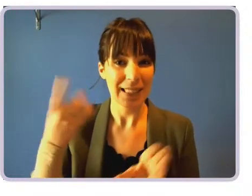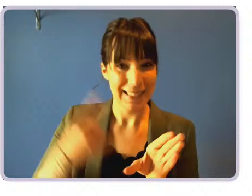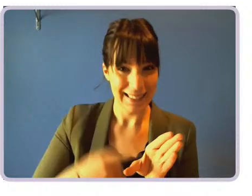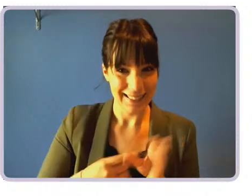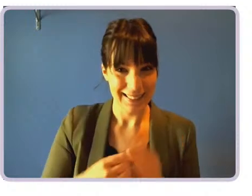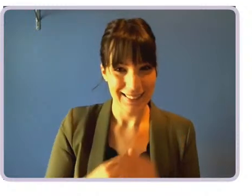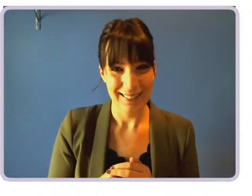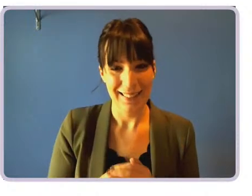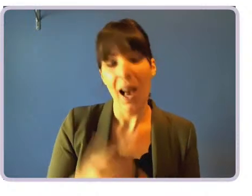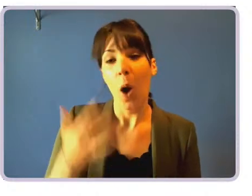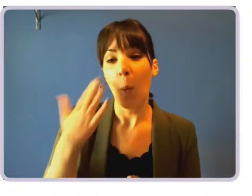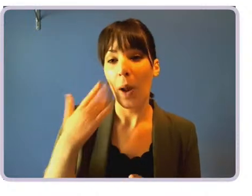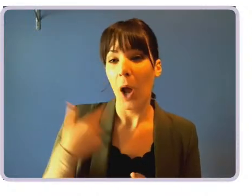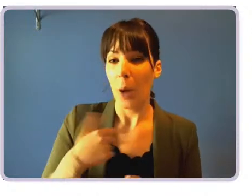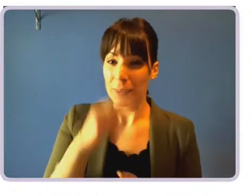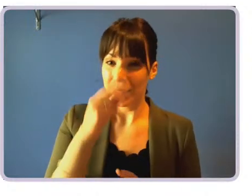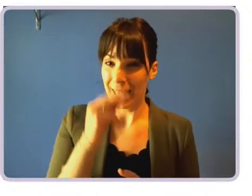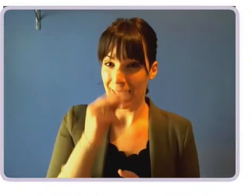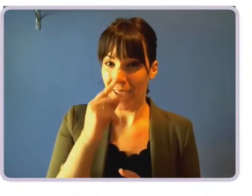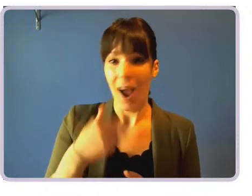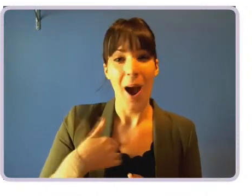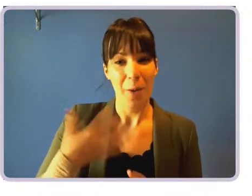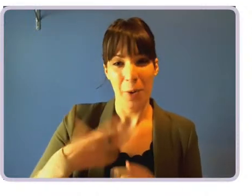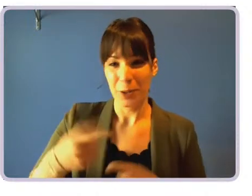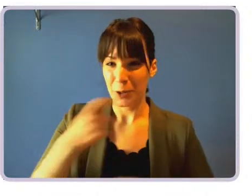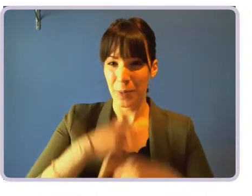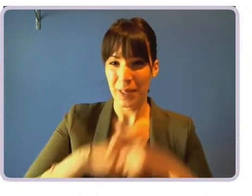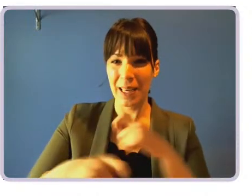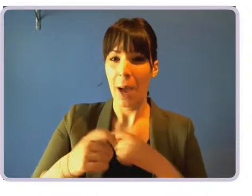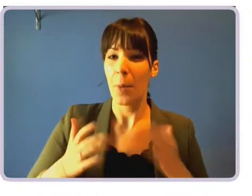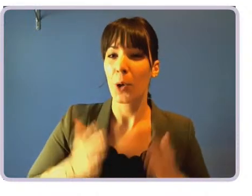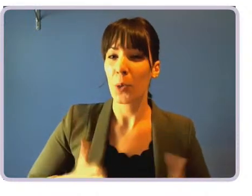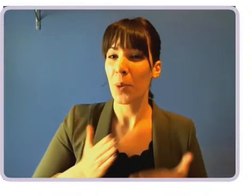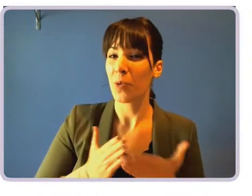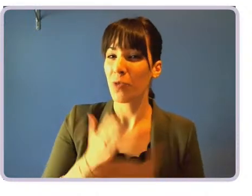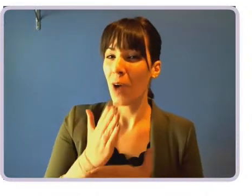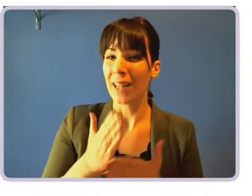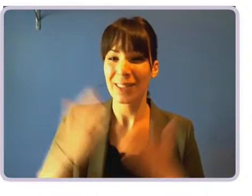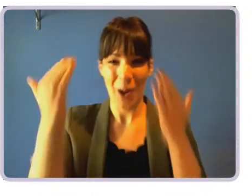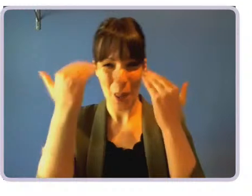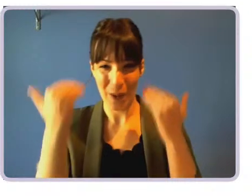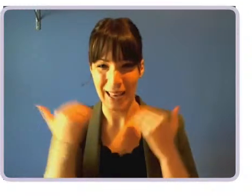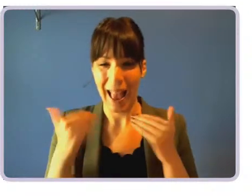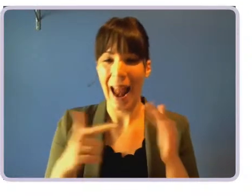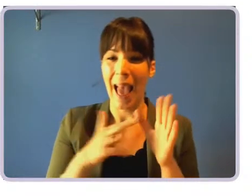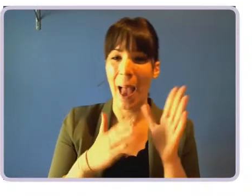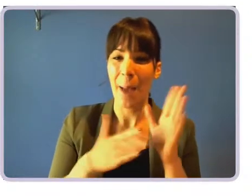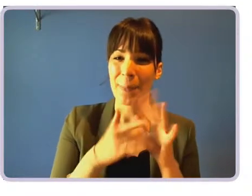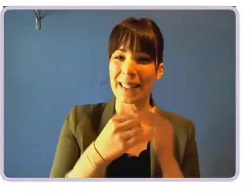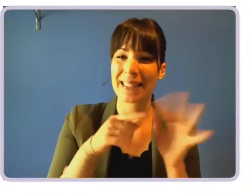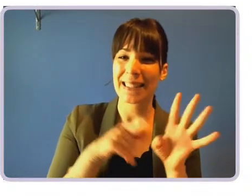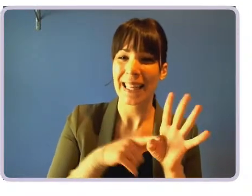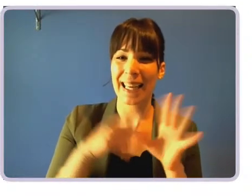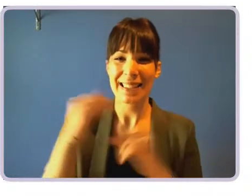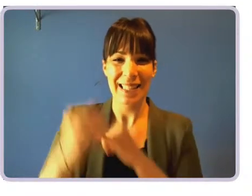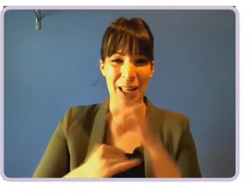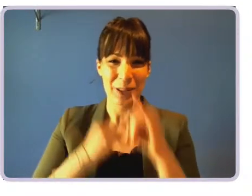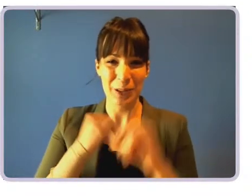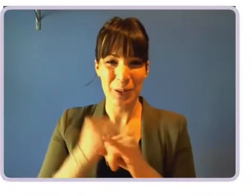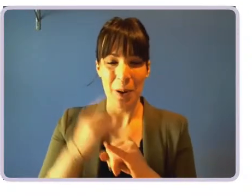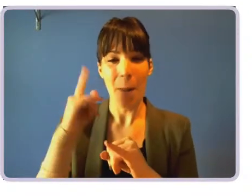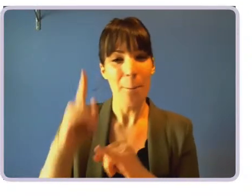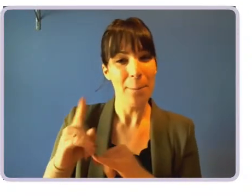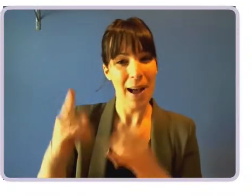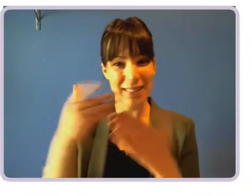be a human rights lawyer for Amnesty International, but the reality of studying law did not actually suit my strengths or my